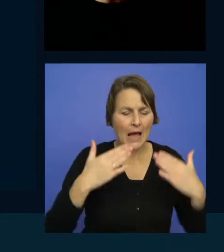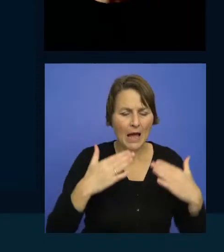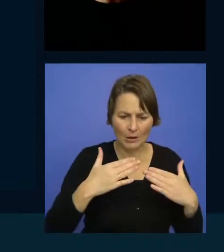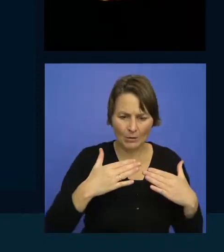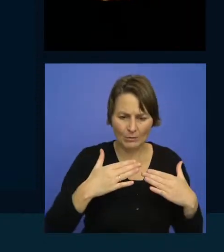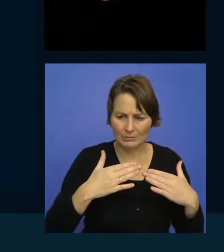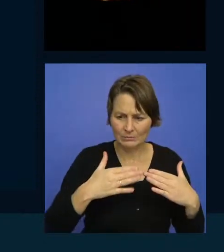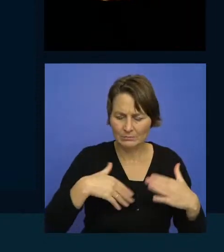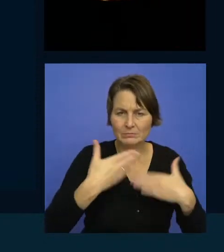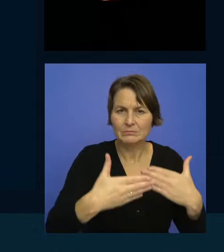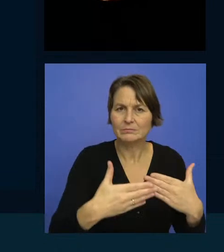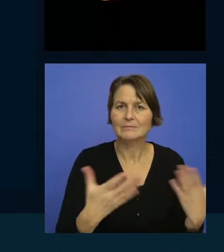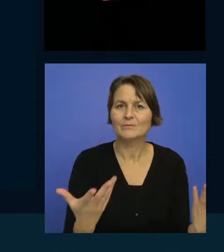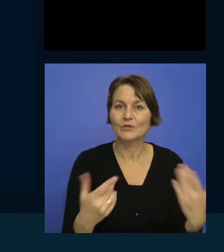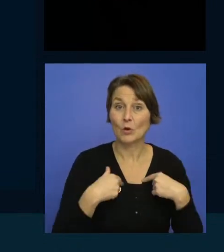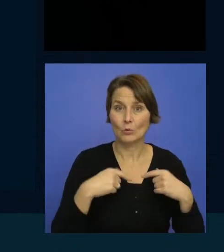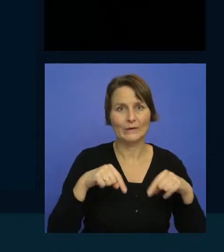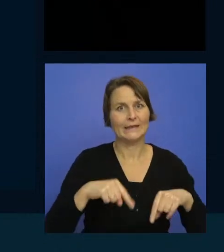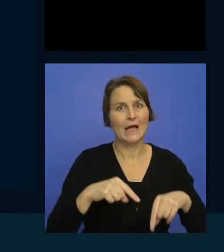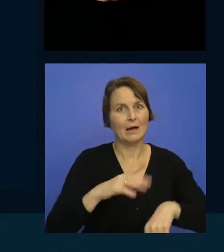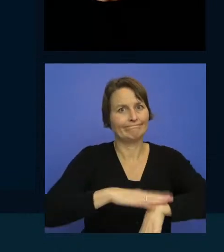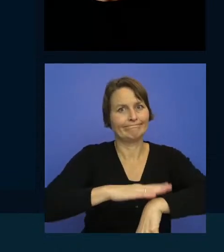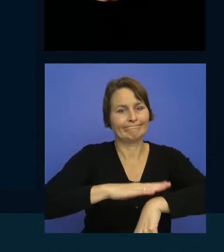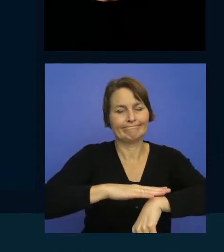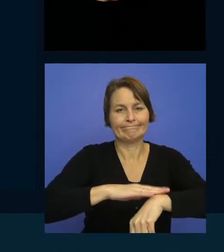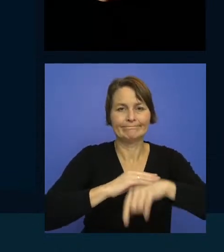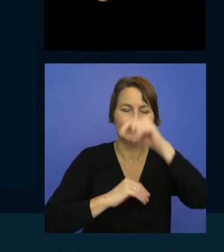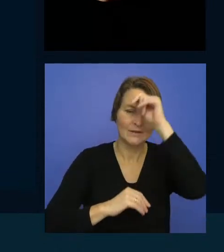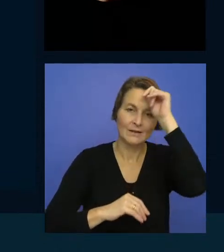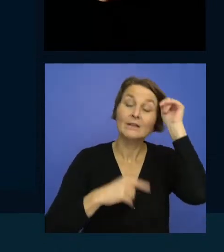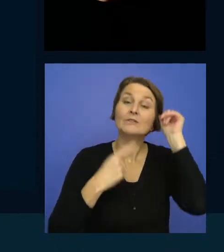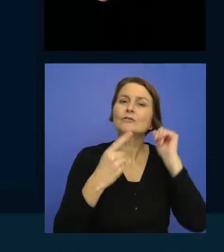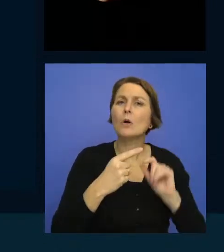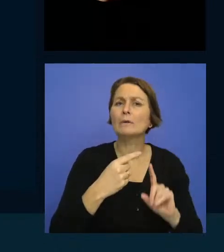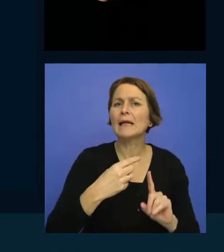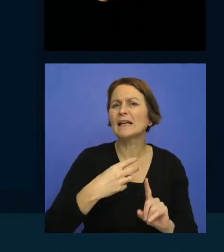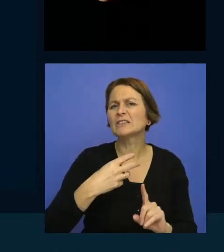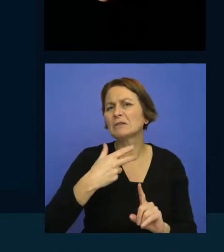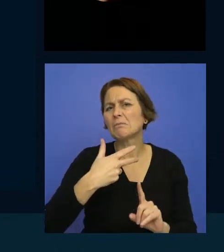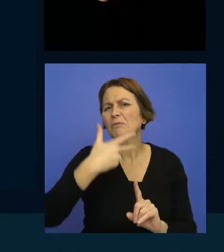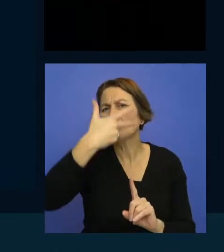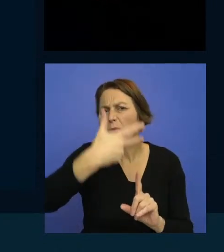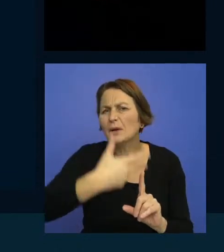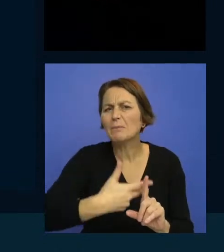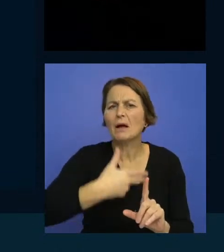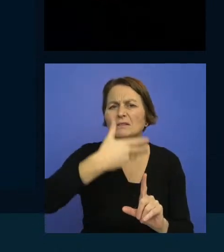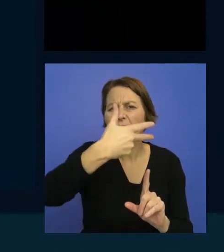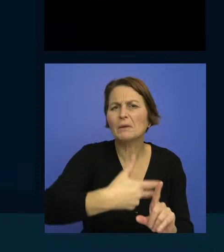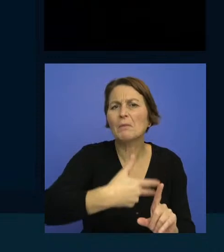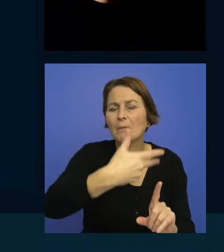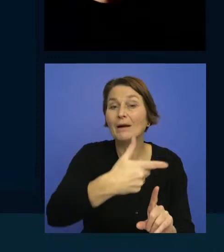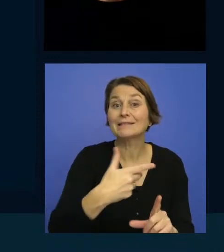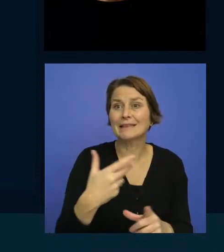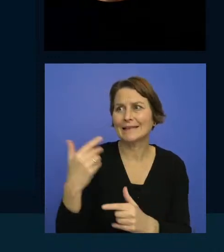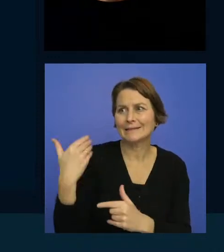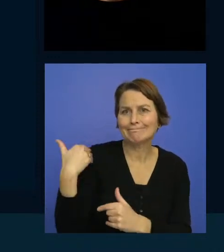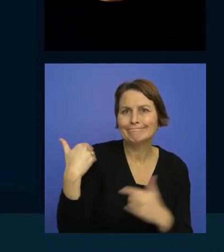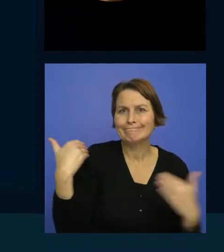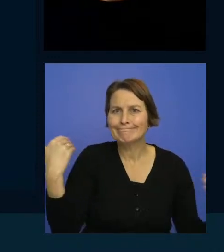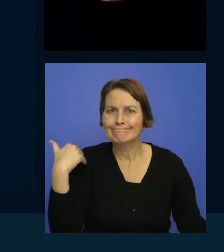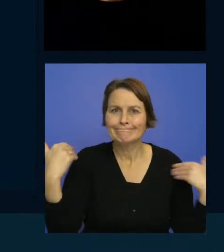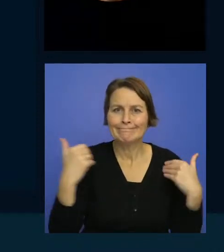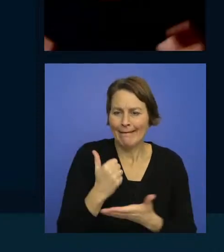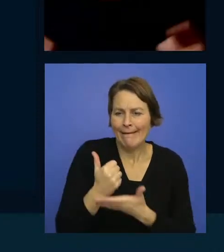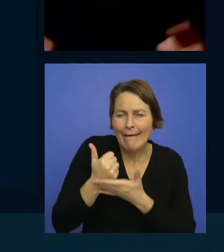we navigate the next few quarters, can we prioritize some of the investments that help us save costs by optimizing operations? So I just wanted to share